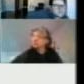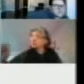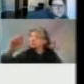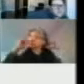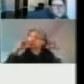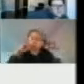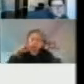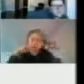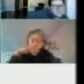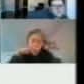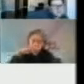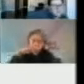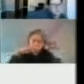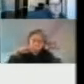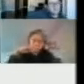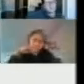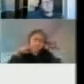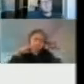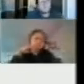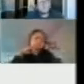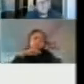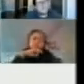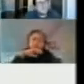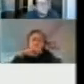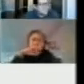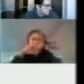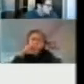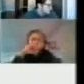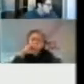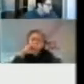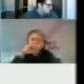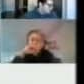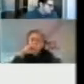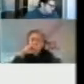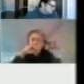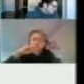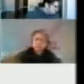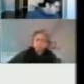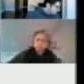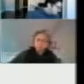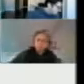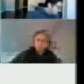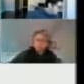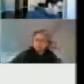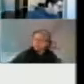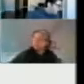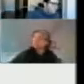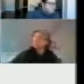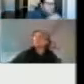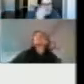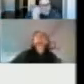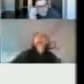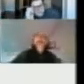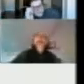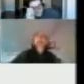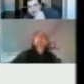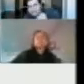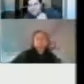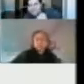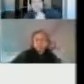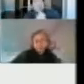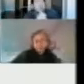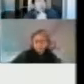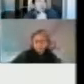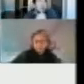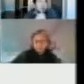Article 54, Section 21, off-street parking loading requirement. Name and address for the record, please. Madam Chair, I need to recuse